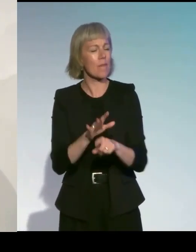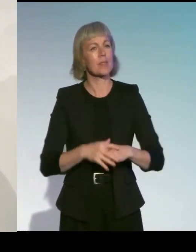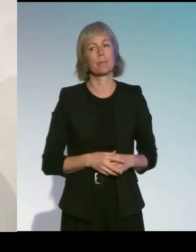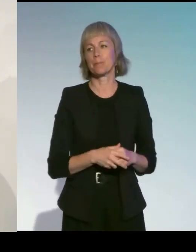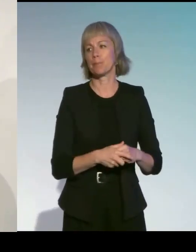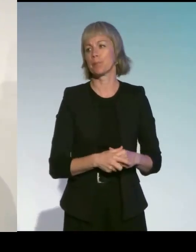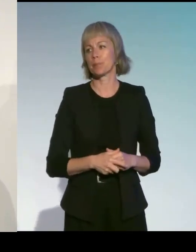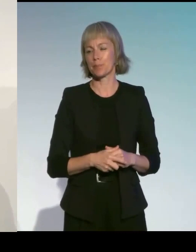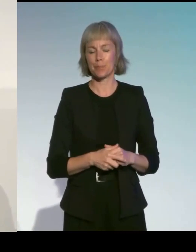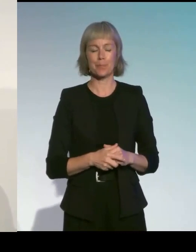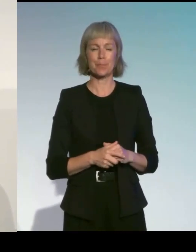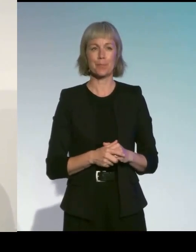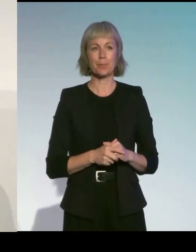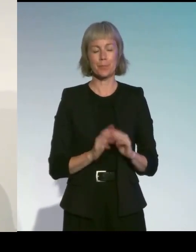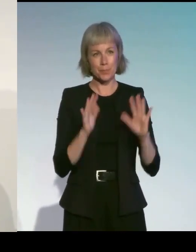Yeah,